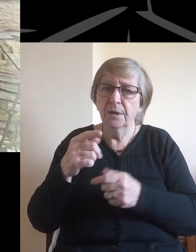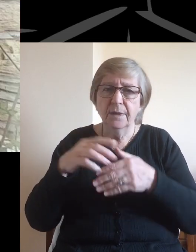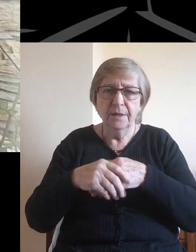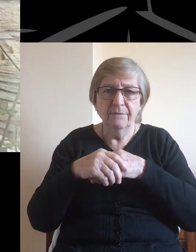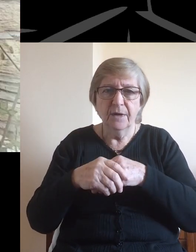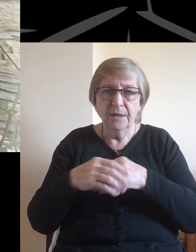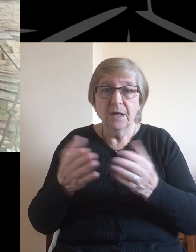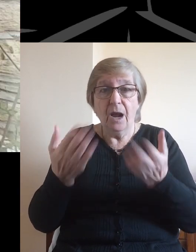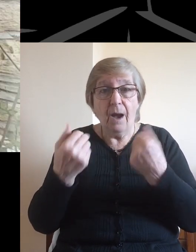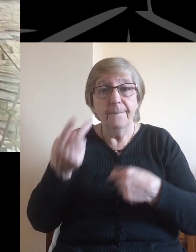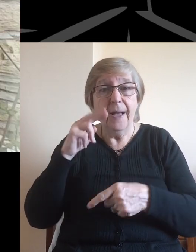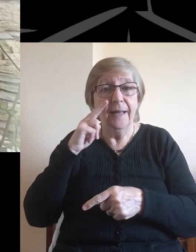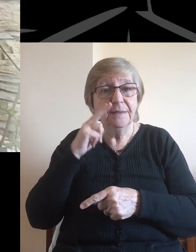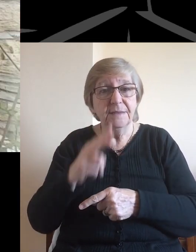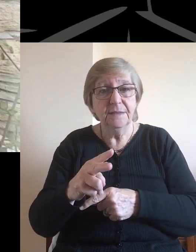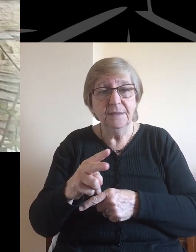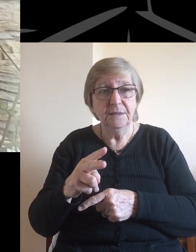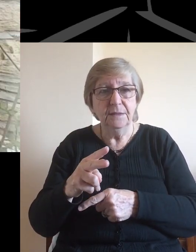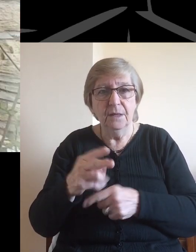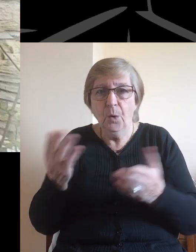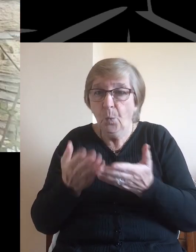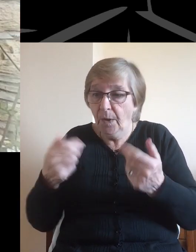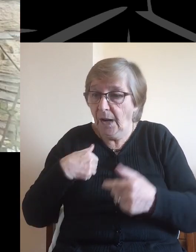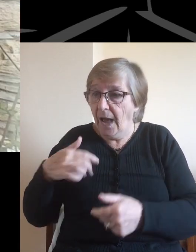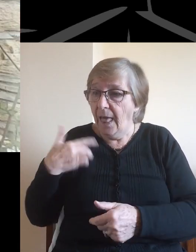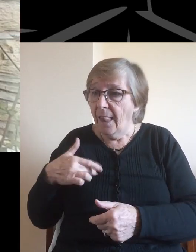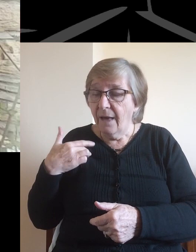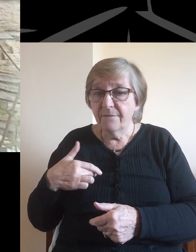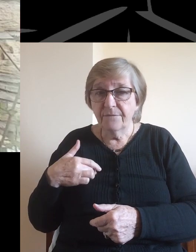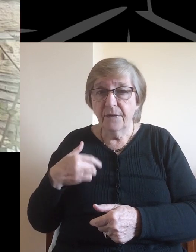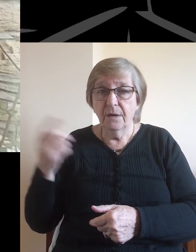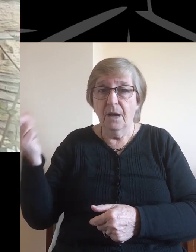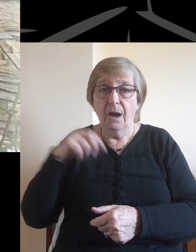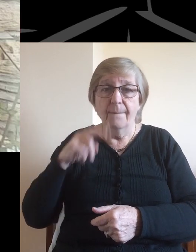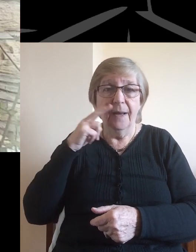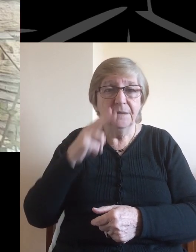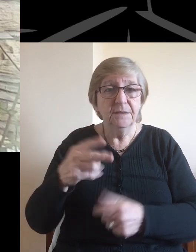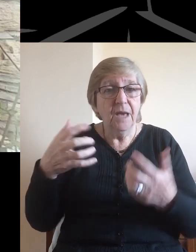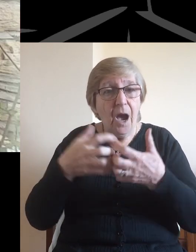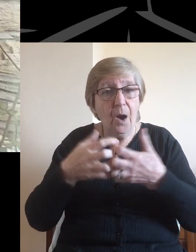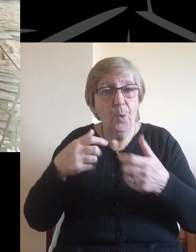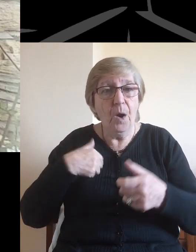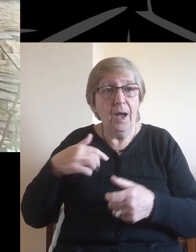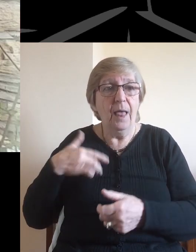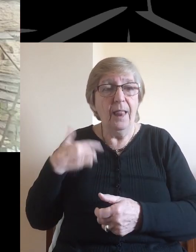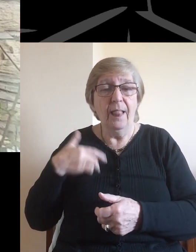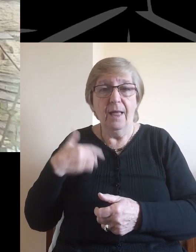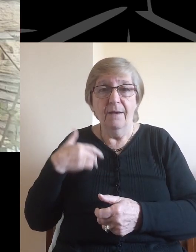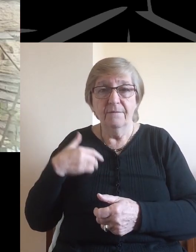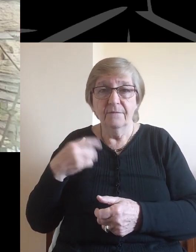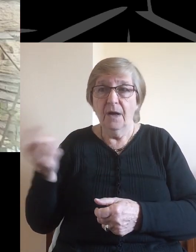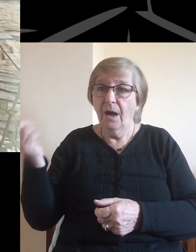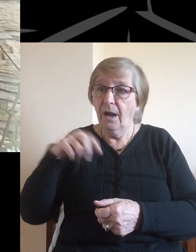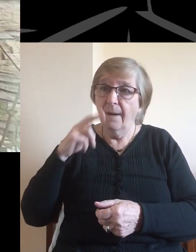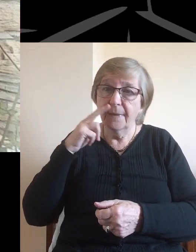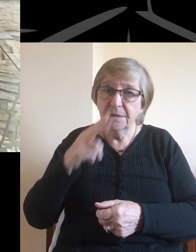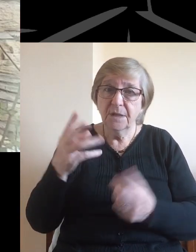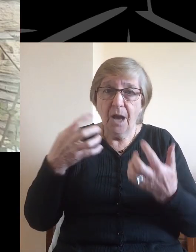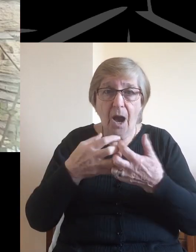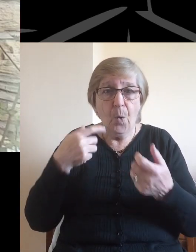Jesus, you said to your curious disciples to be, "Come and see. Come and see where I live. Come and see how I